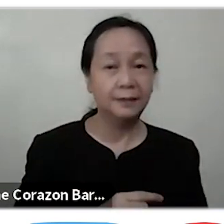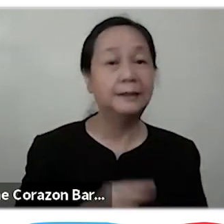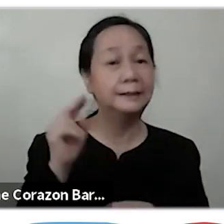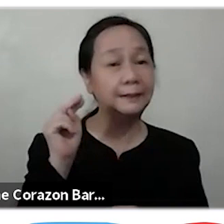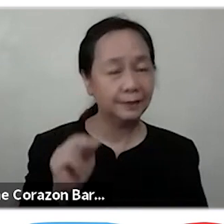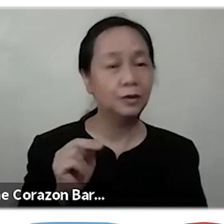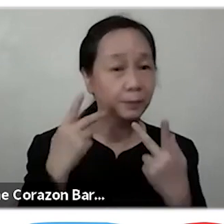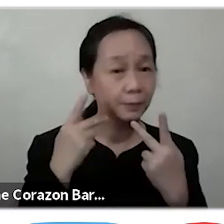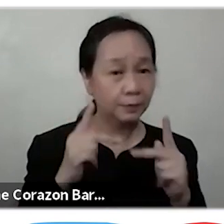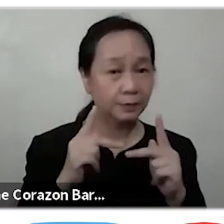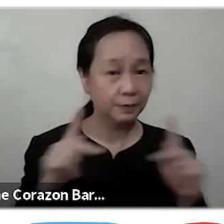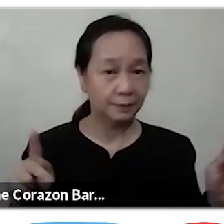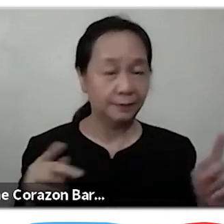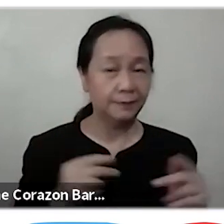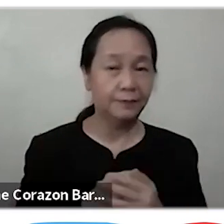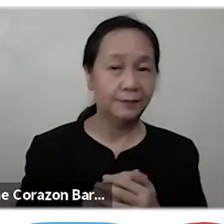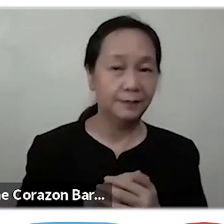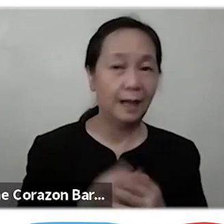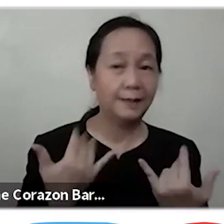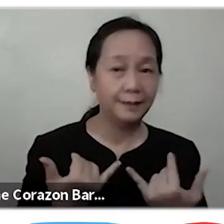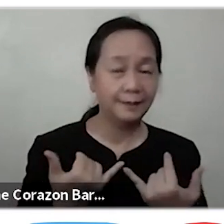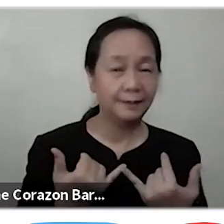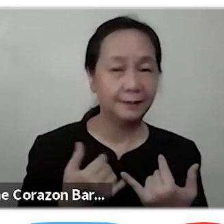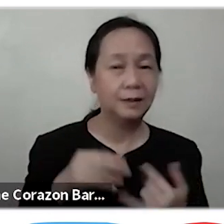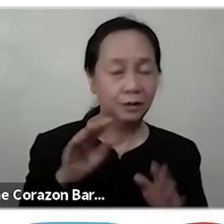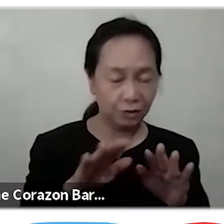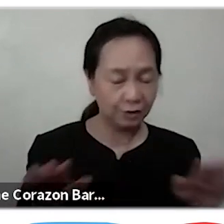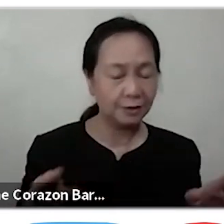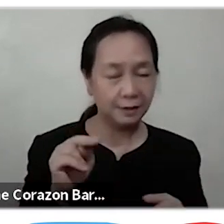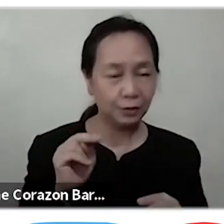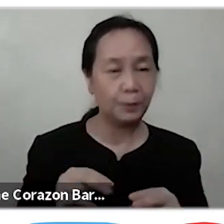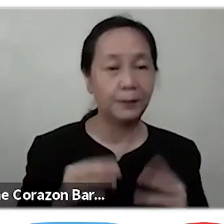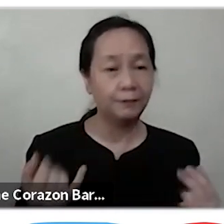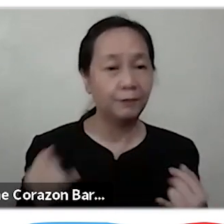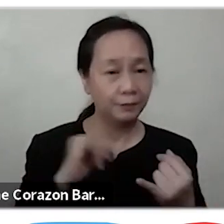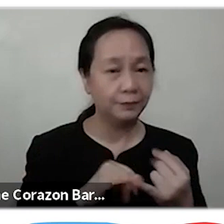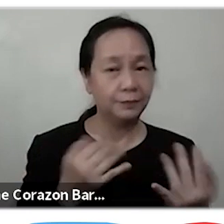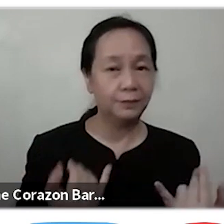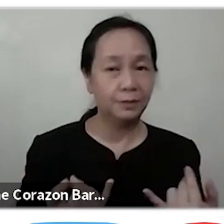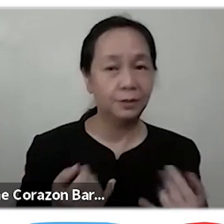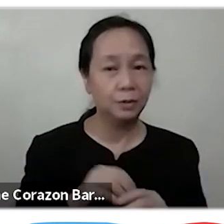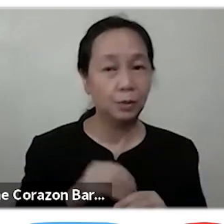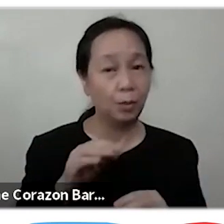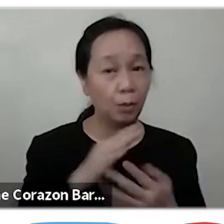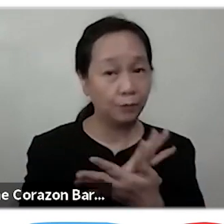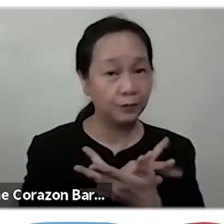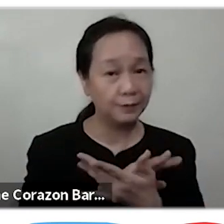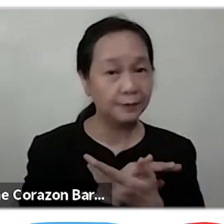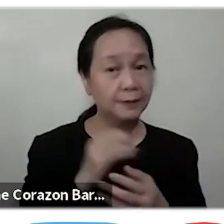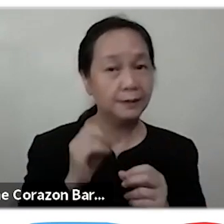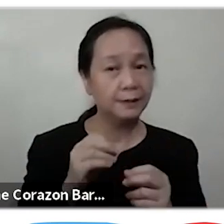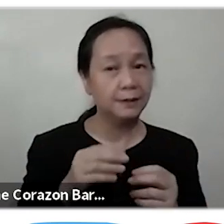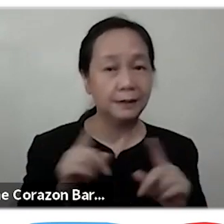be promoted, and I think children needs to be involved in this. So COVID under 19 is a